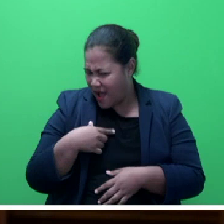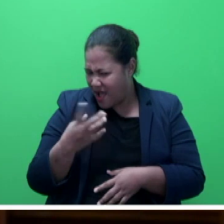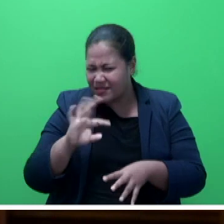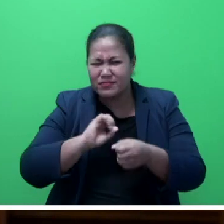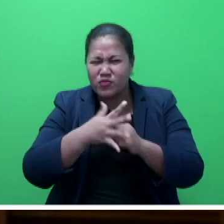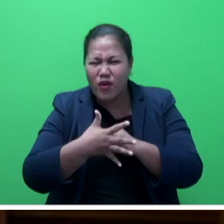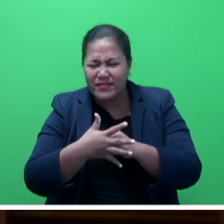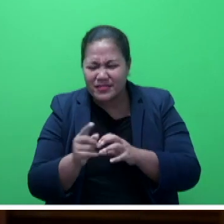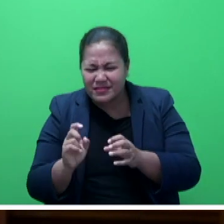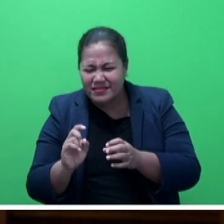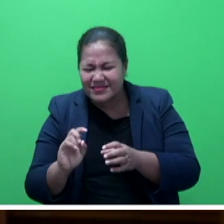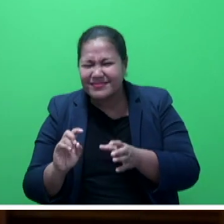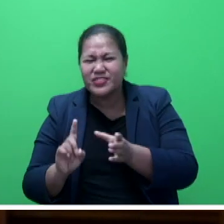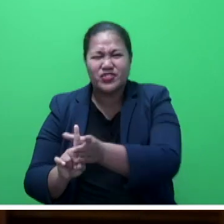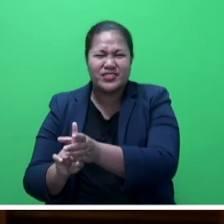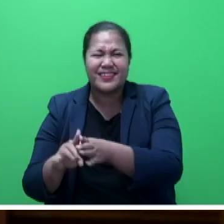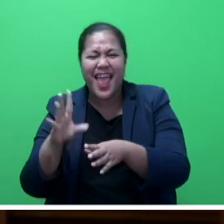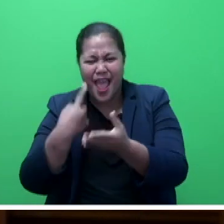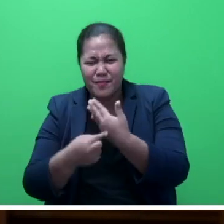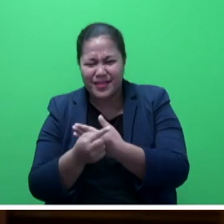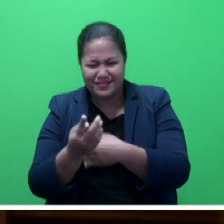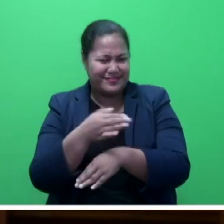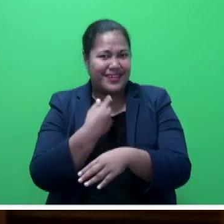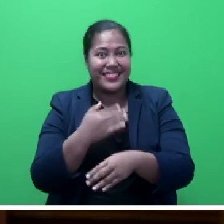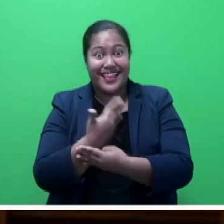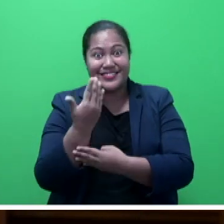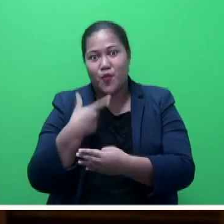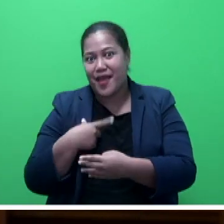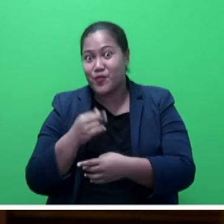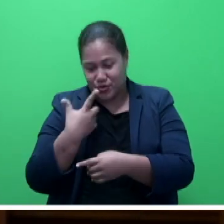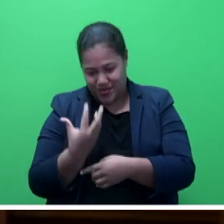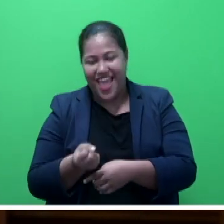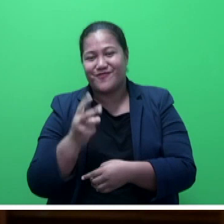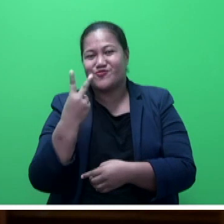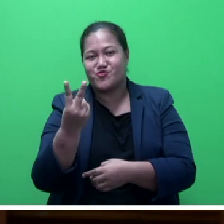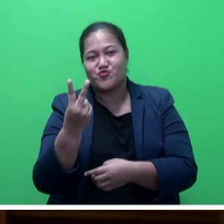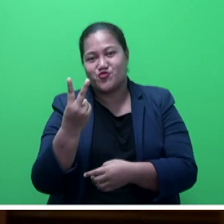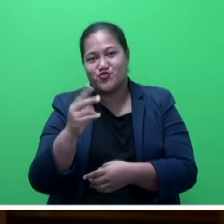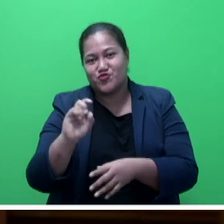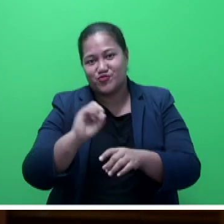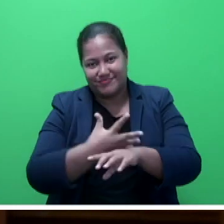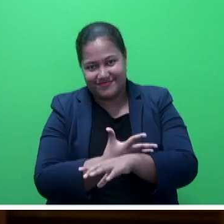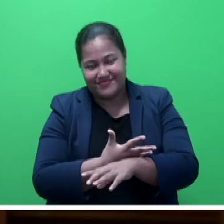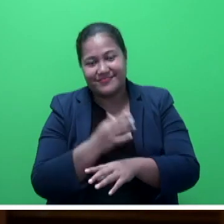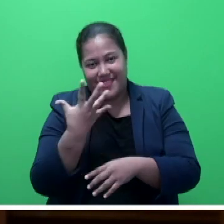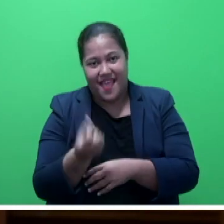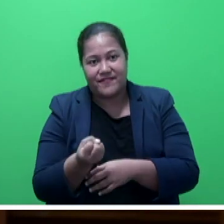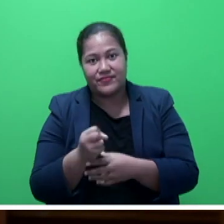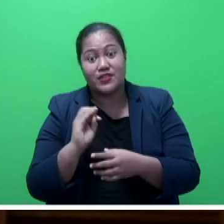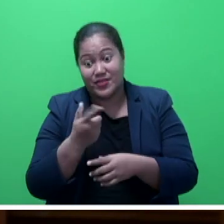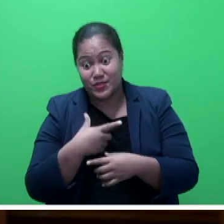remained in place, these potential cases are why. This situation has driven home the